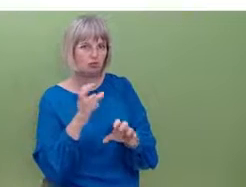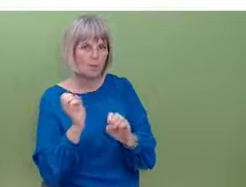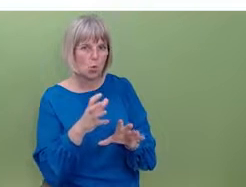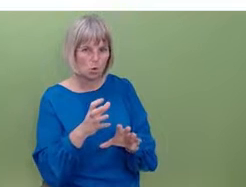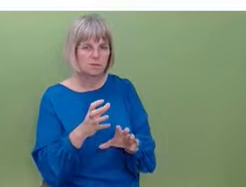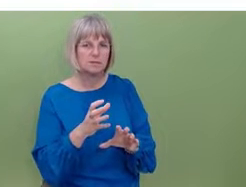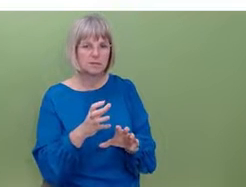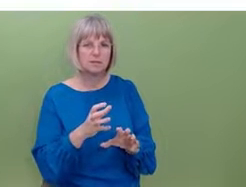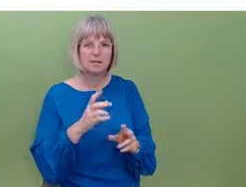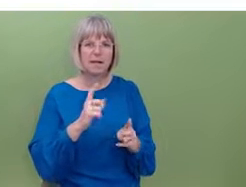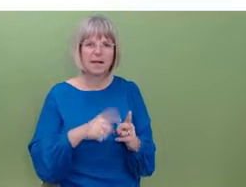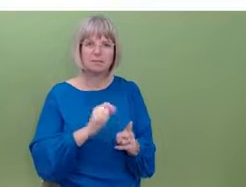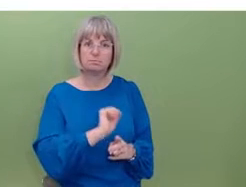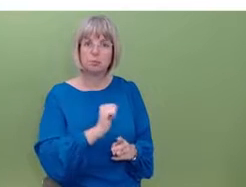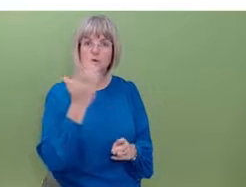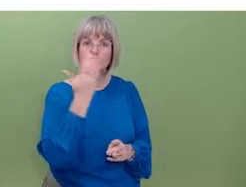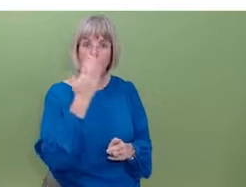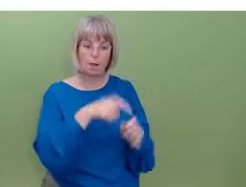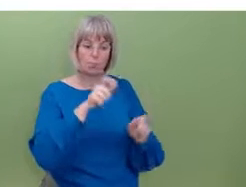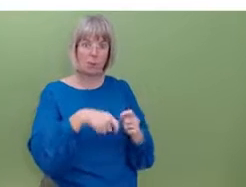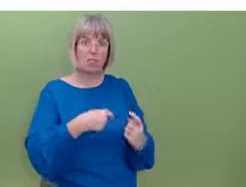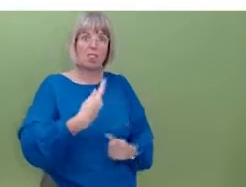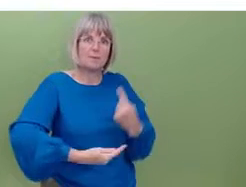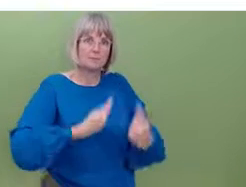pupils reporting themselves.